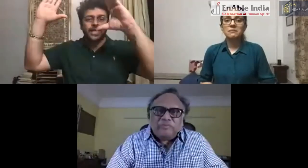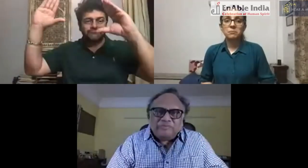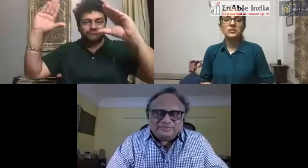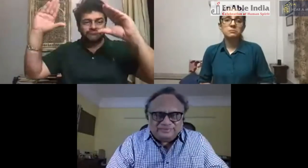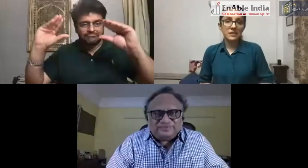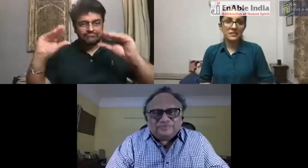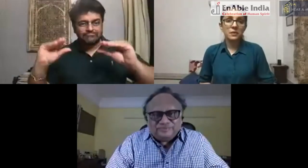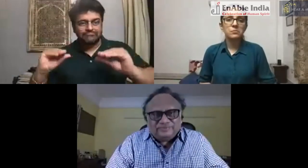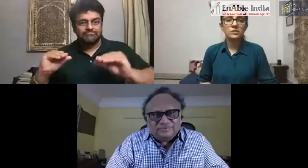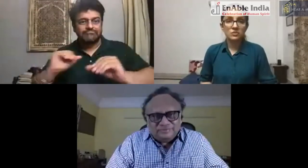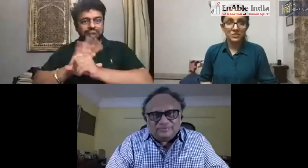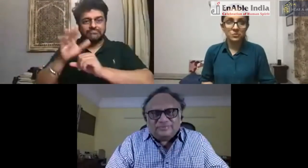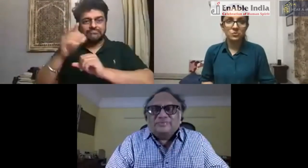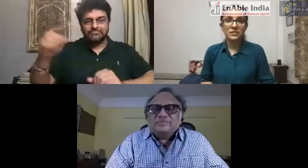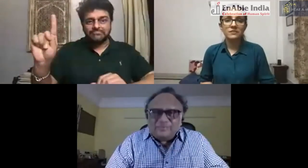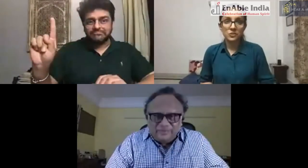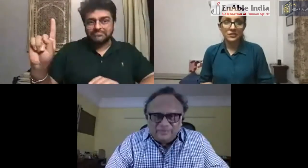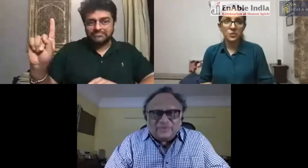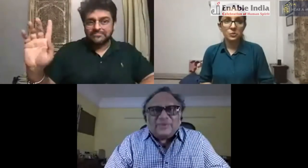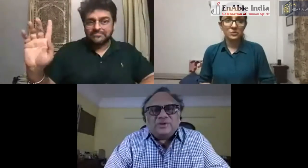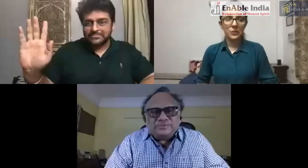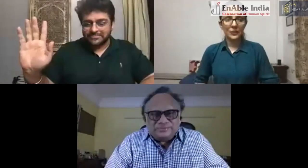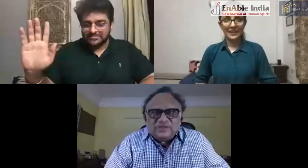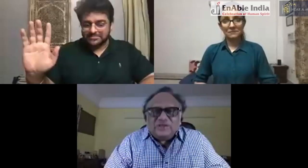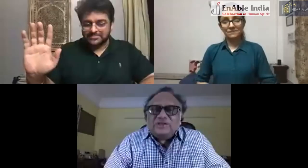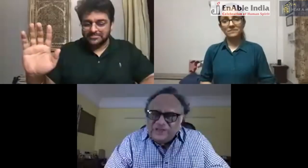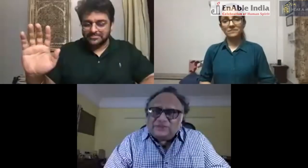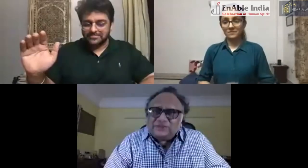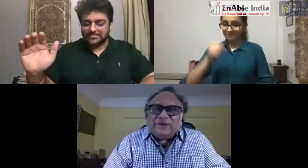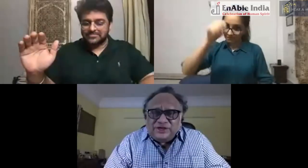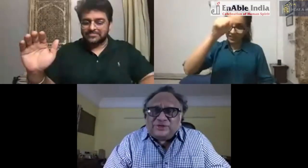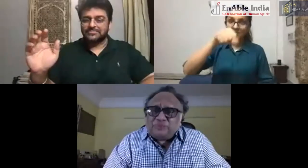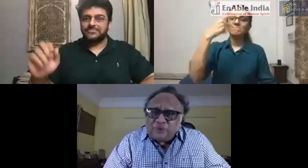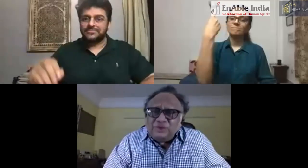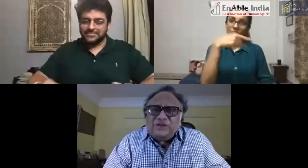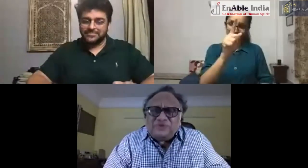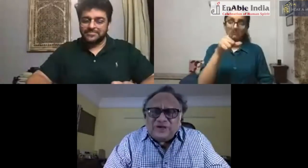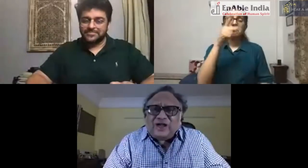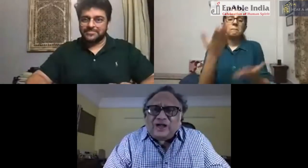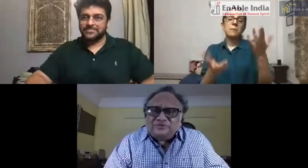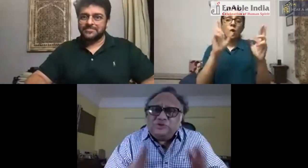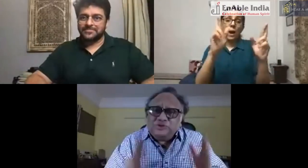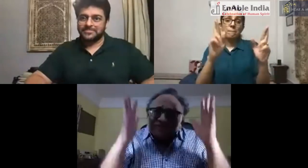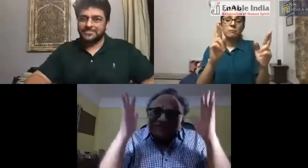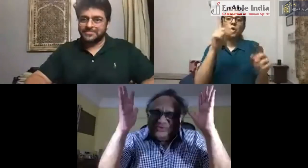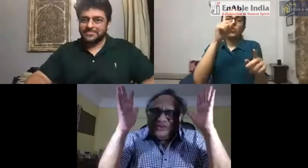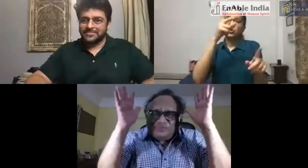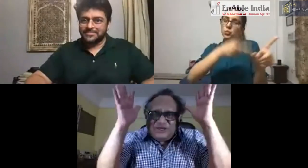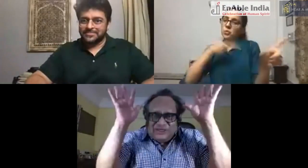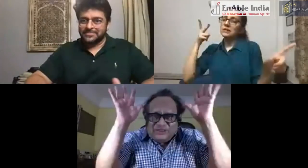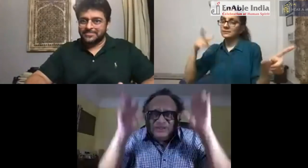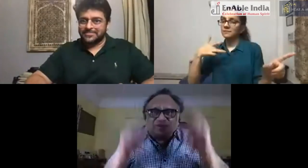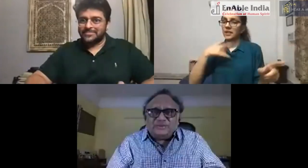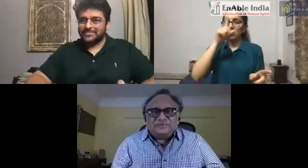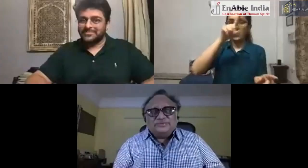vaccinated, possibly the numbers will reduce and eventually COVID will go. Yeah. Yes, but it is probably 1.5, 2 years away, something